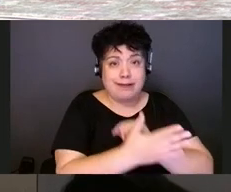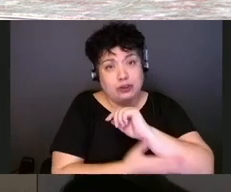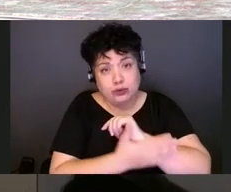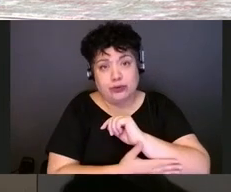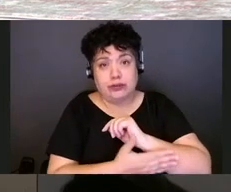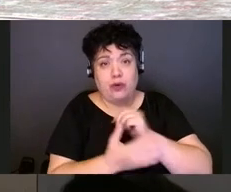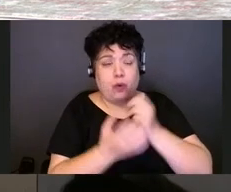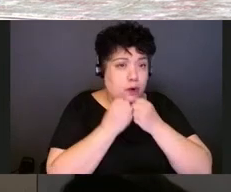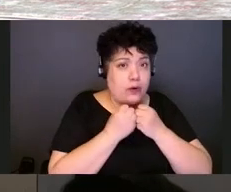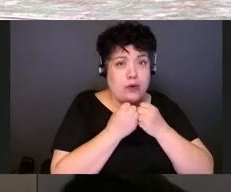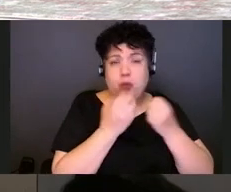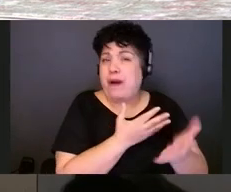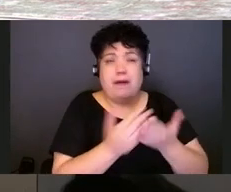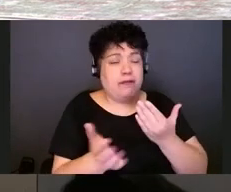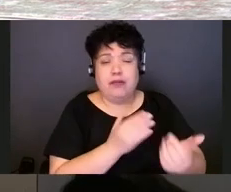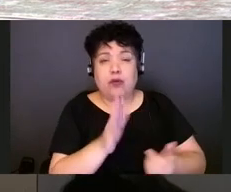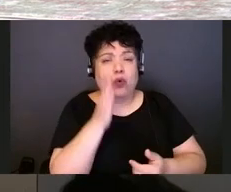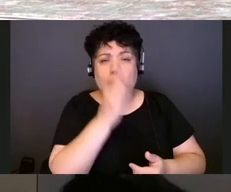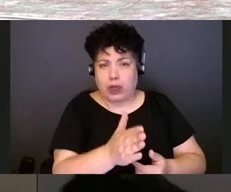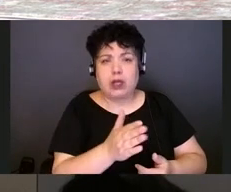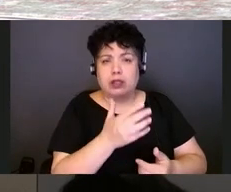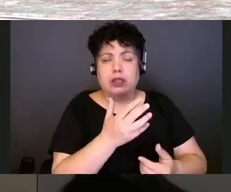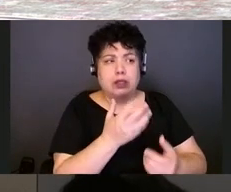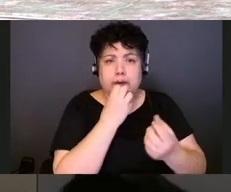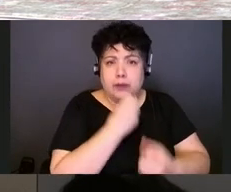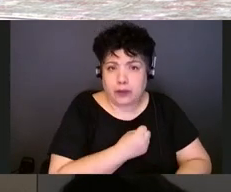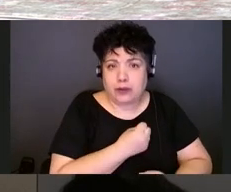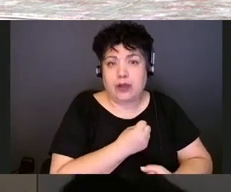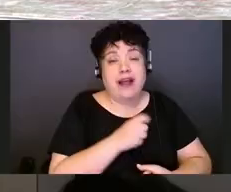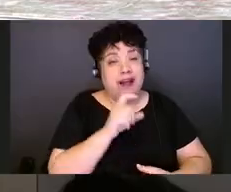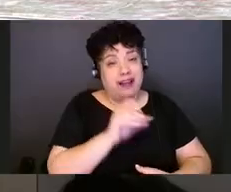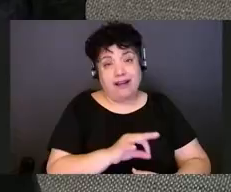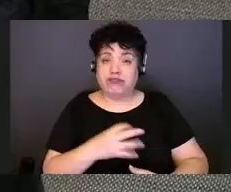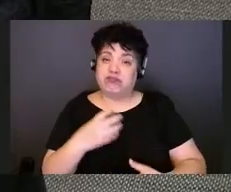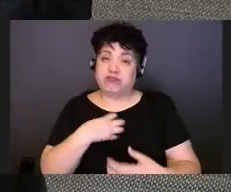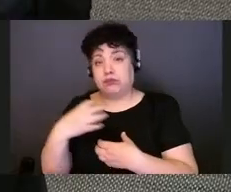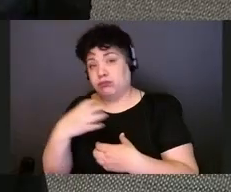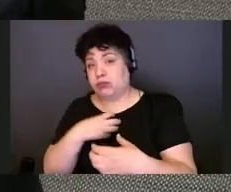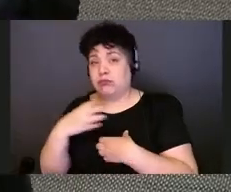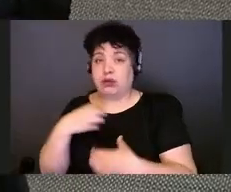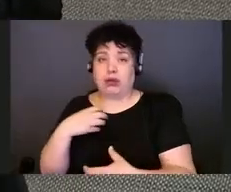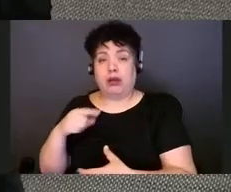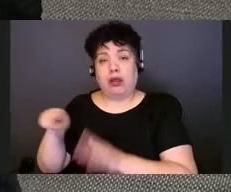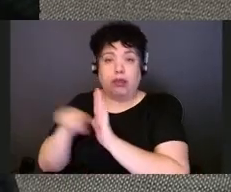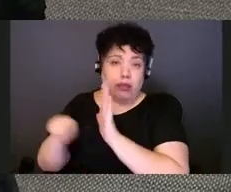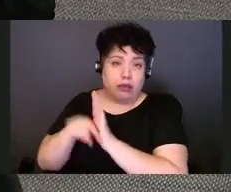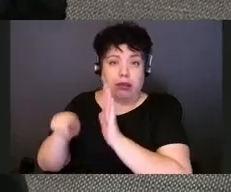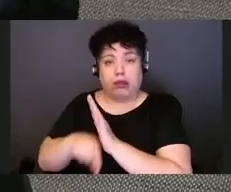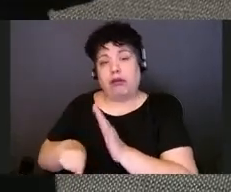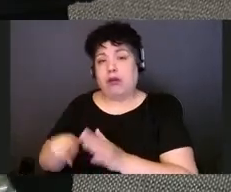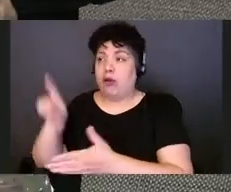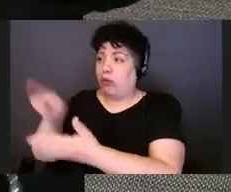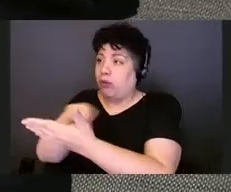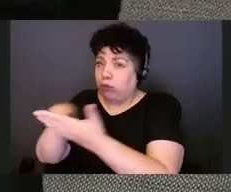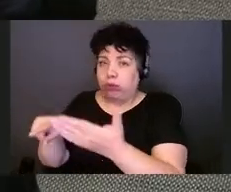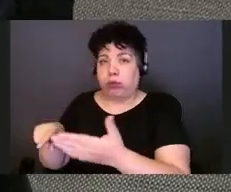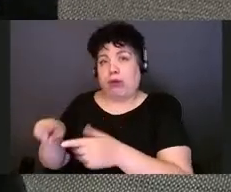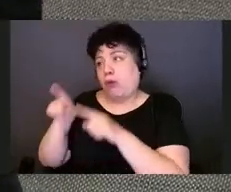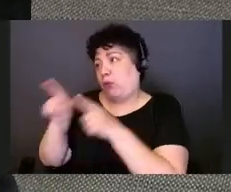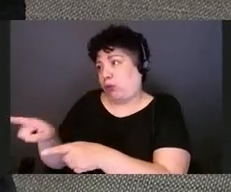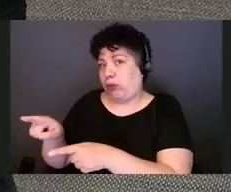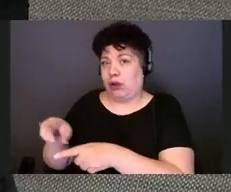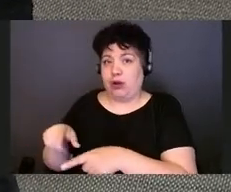anything for it. If you start criticizing all the time and putting down people, putting yourself